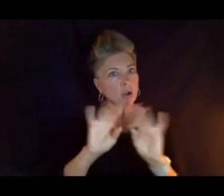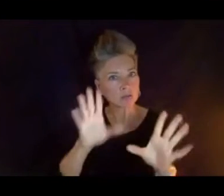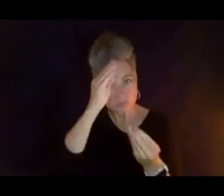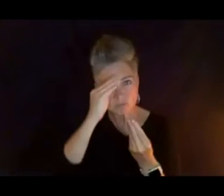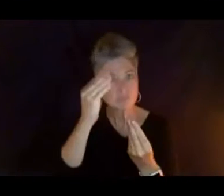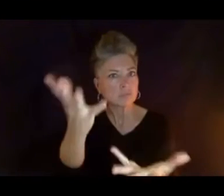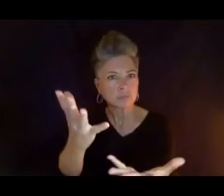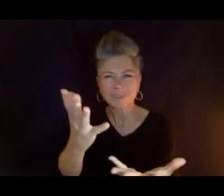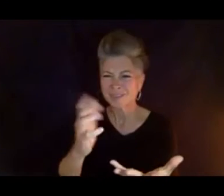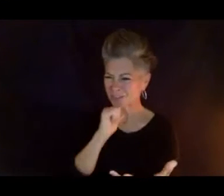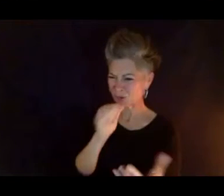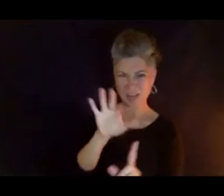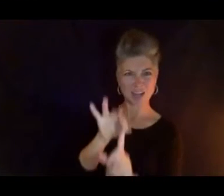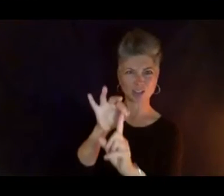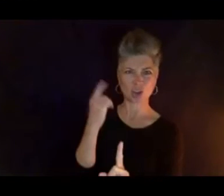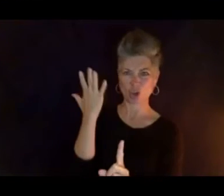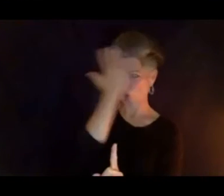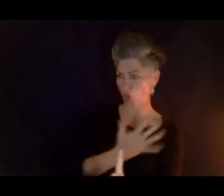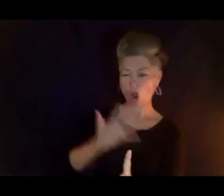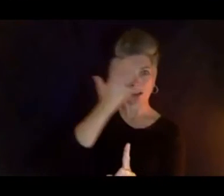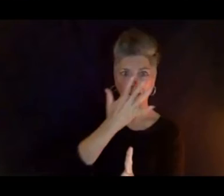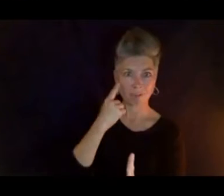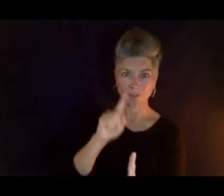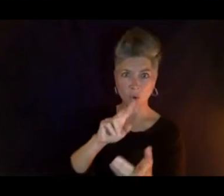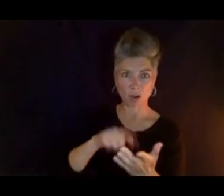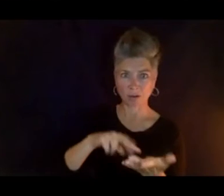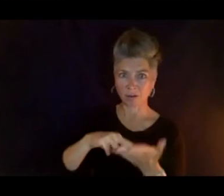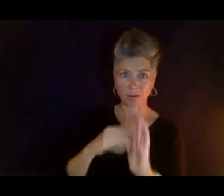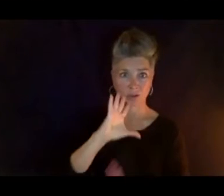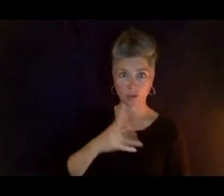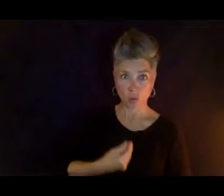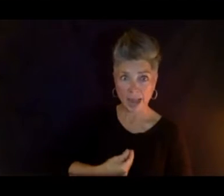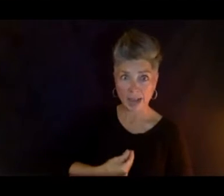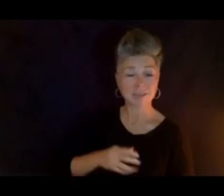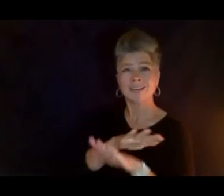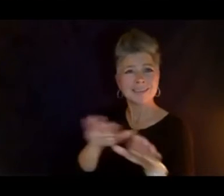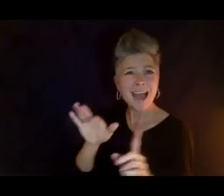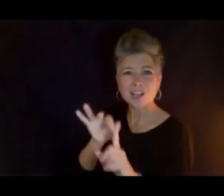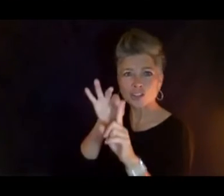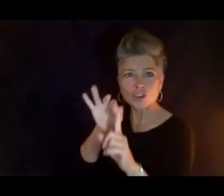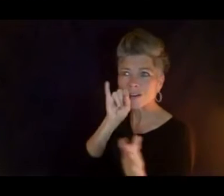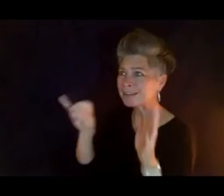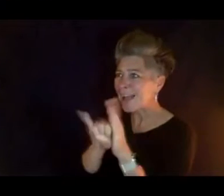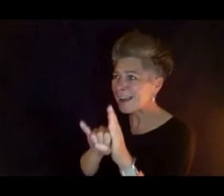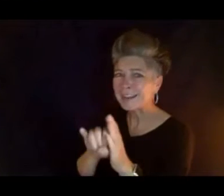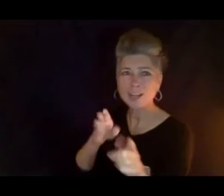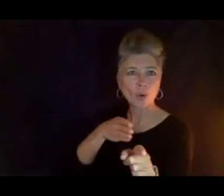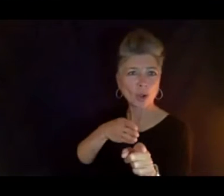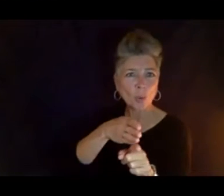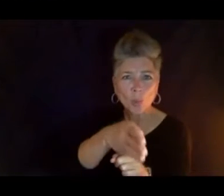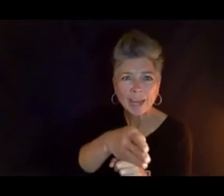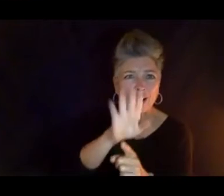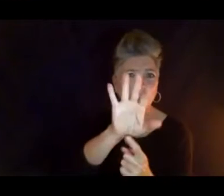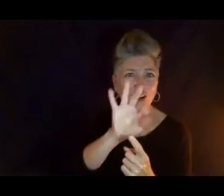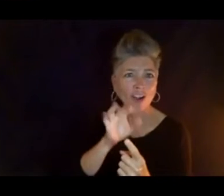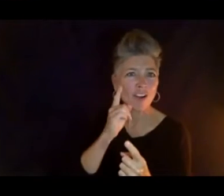certain look for trans, there's not a certain identity or career path for trans women, because she's a